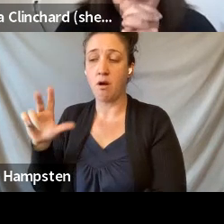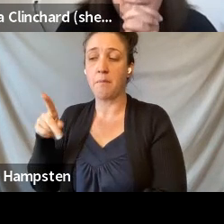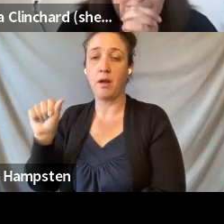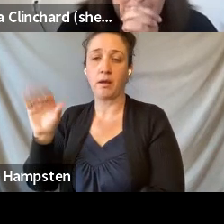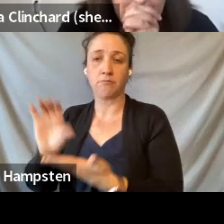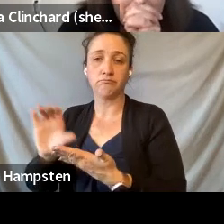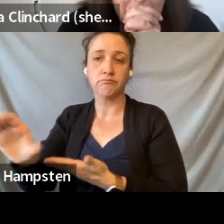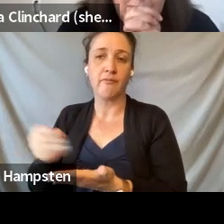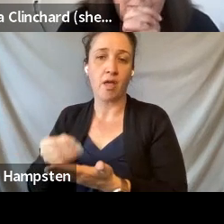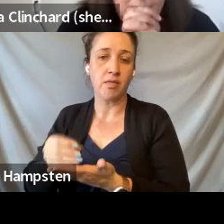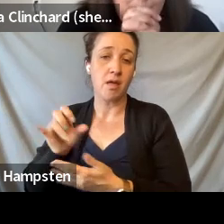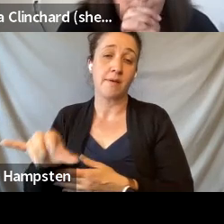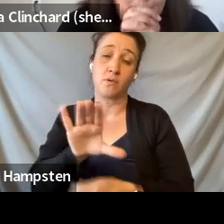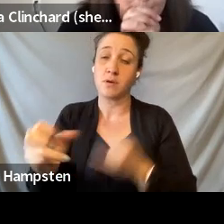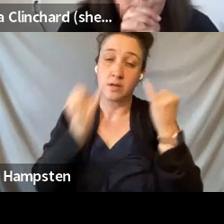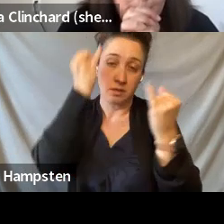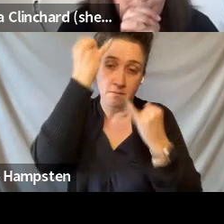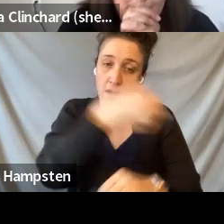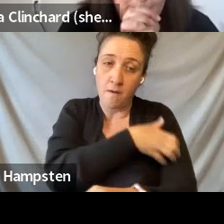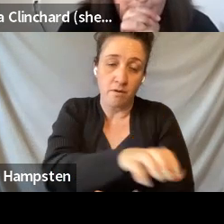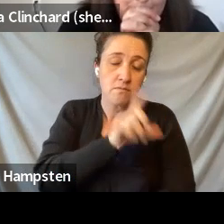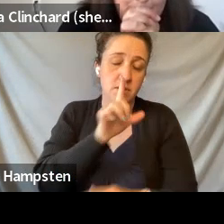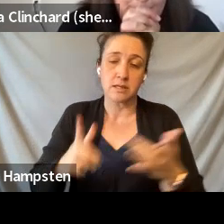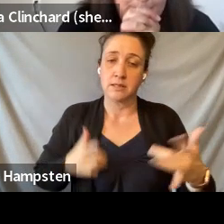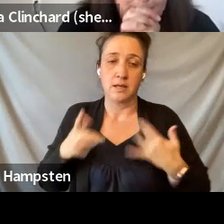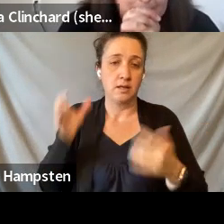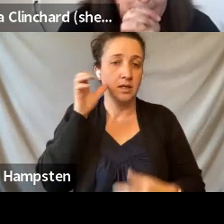and it's exciting to hear them.